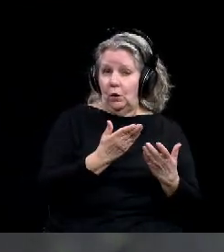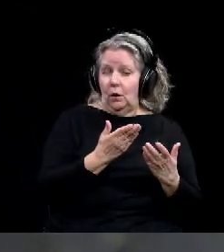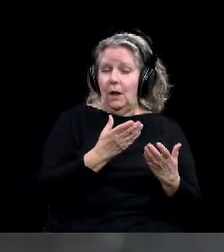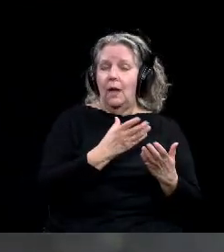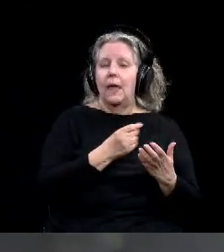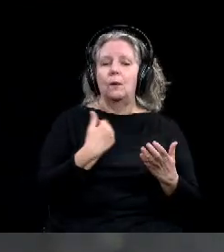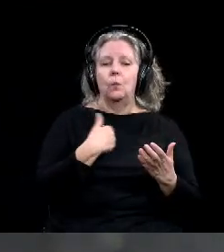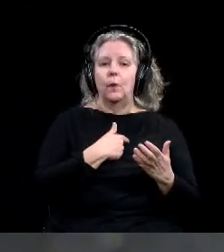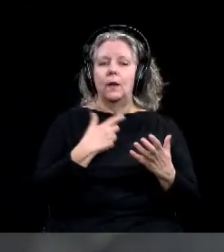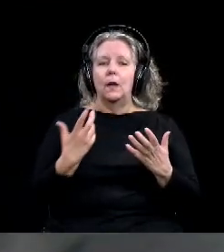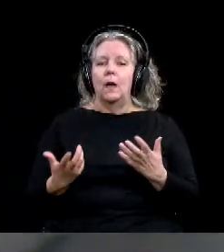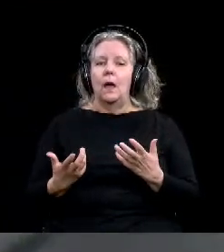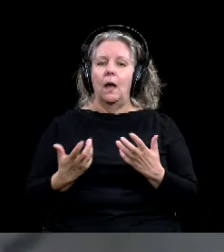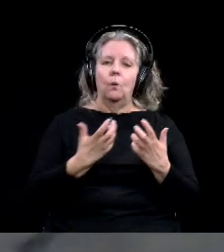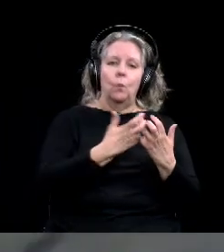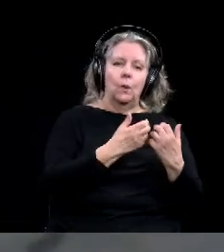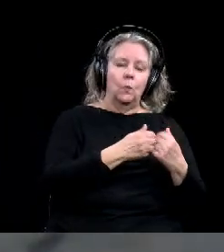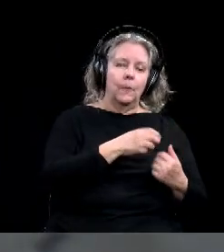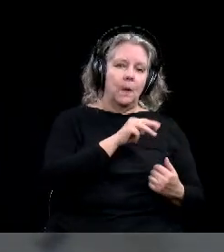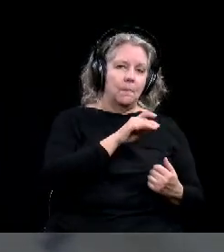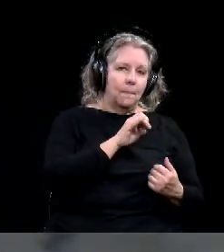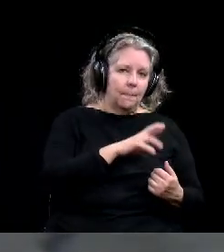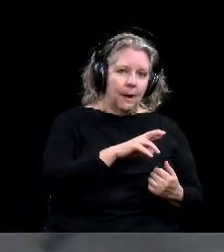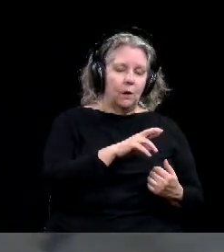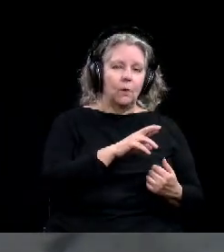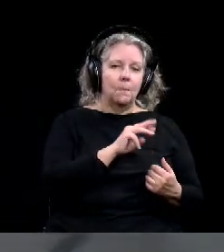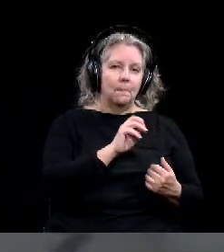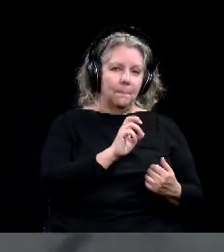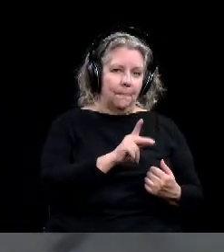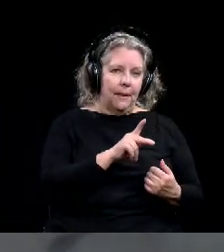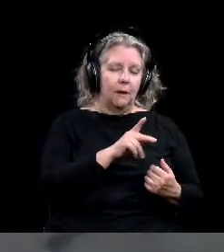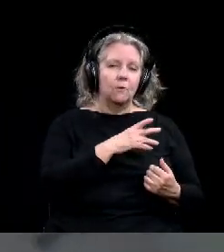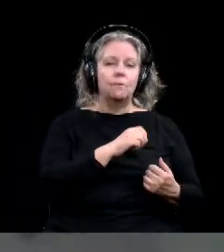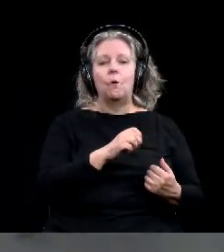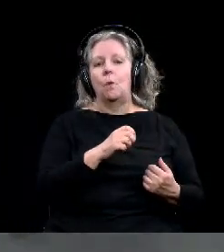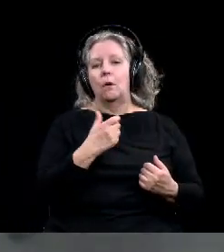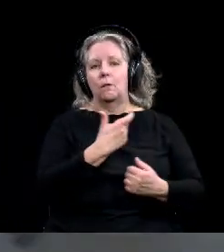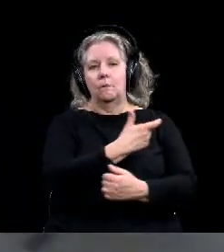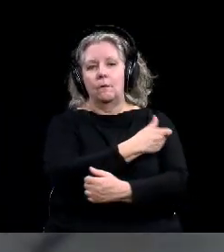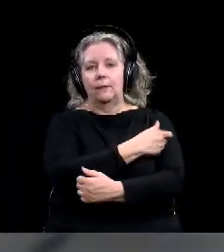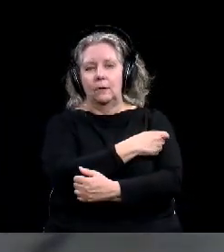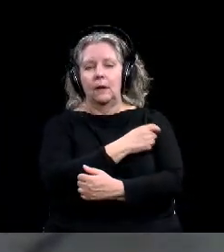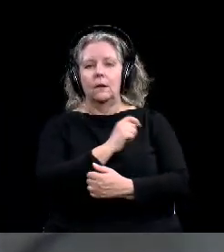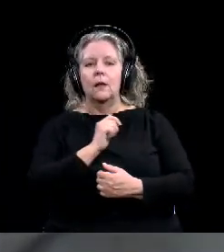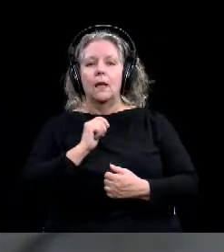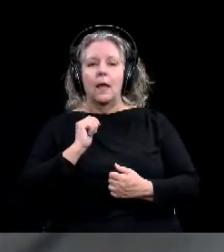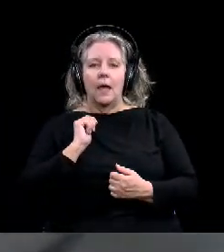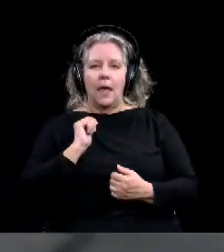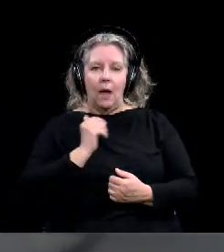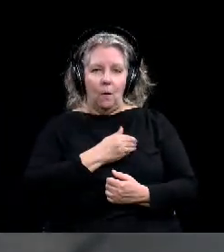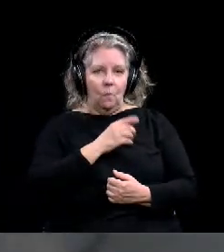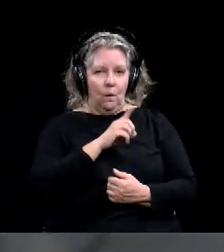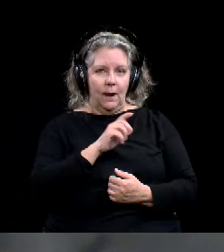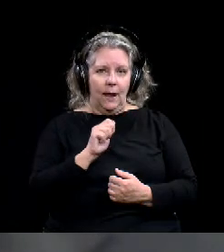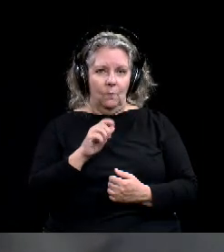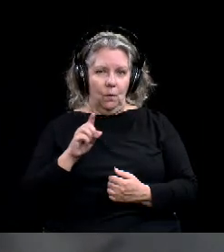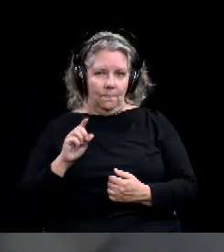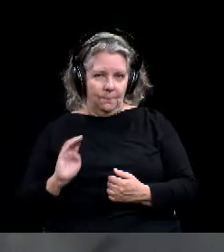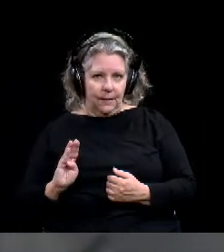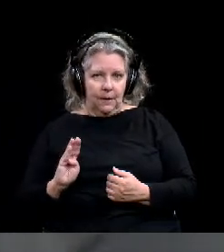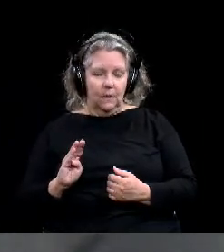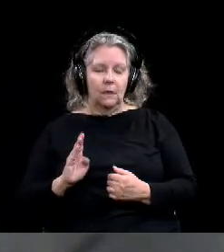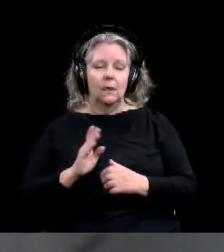our 1B patients. We are still applying for further vaccines to be available as they are in limited